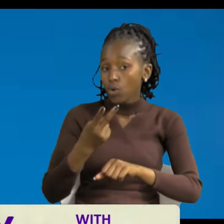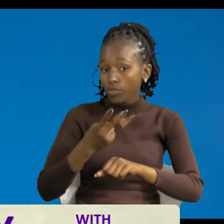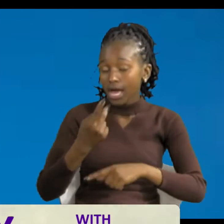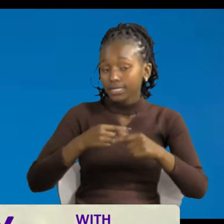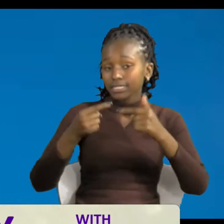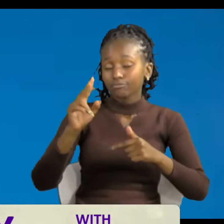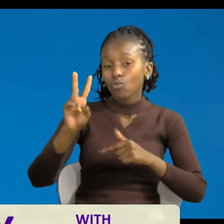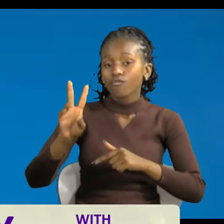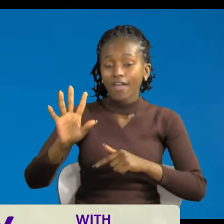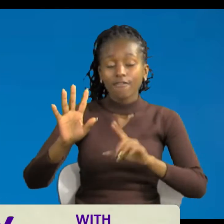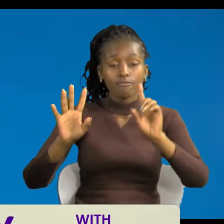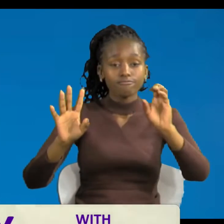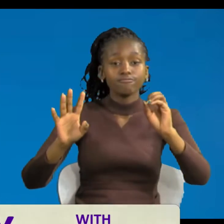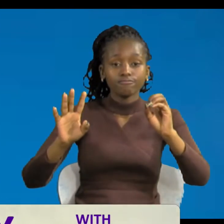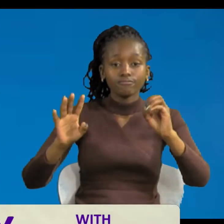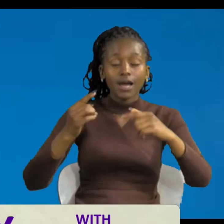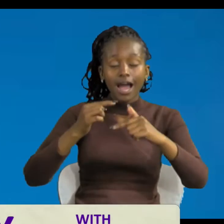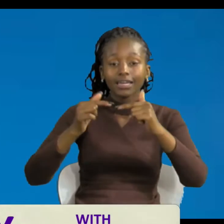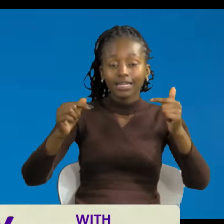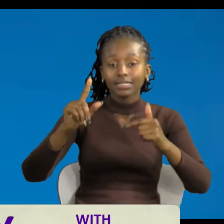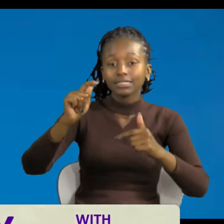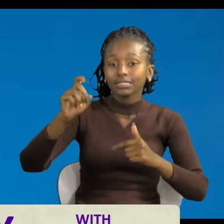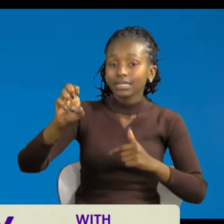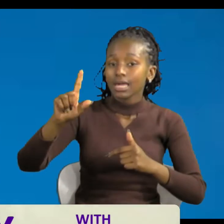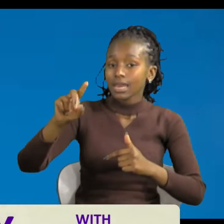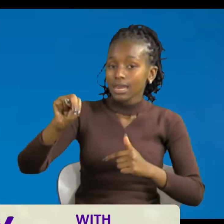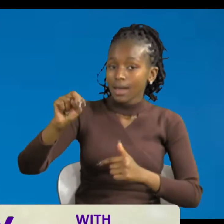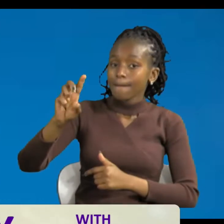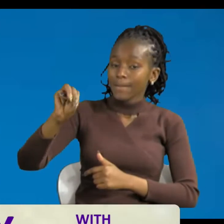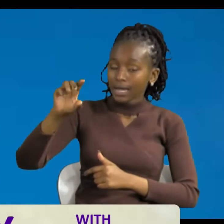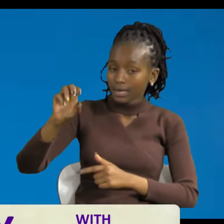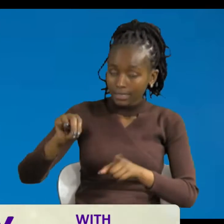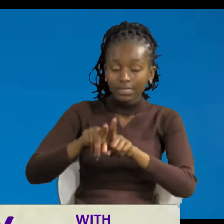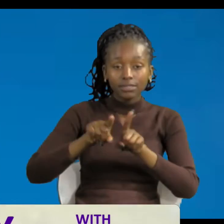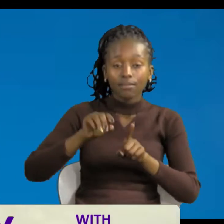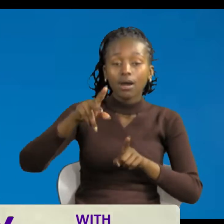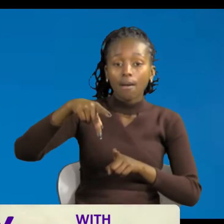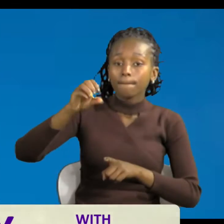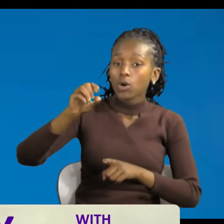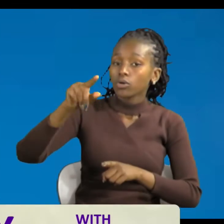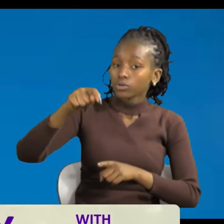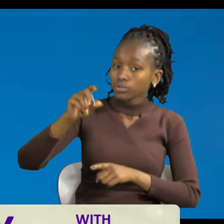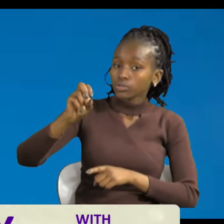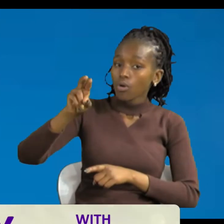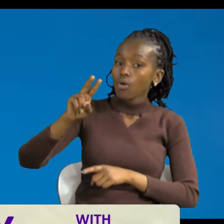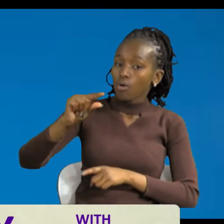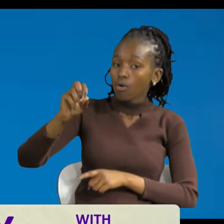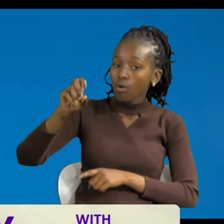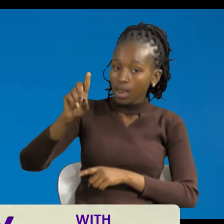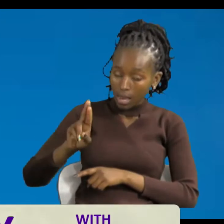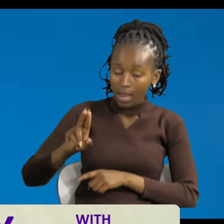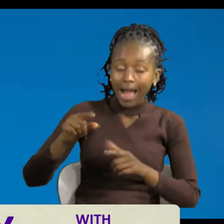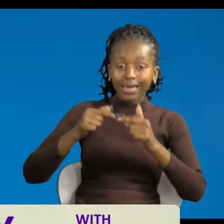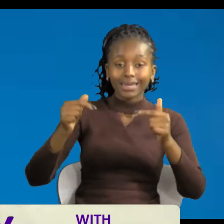win against a 10-man Azerbaijan. Then we have Portugal getting a 2-0 win against Iceland. A team like